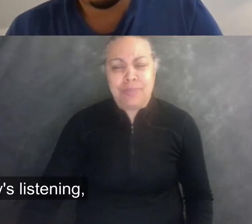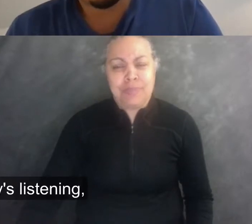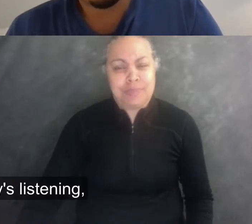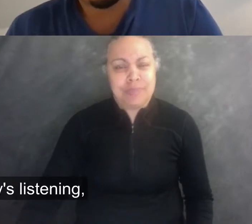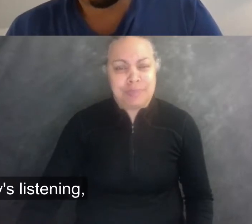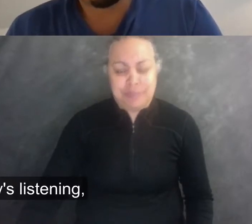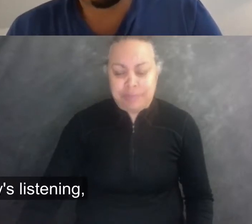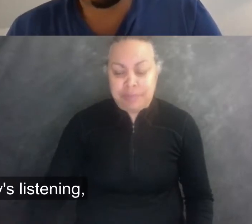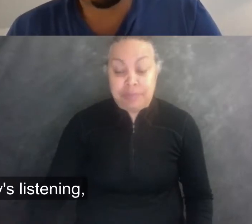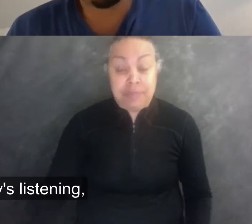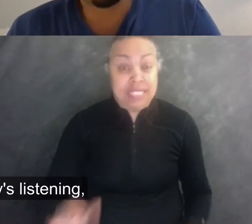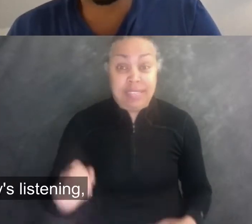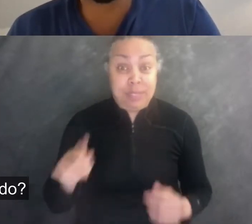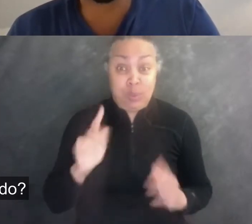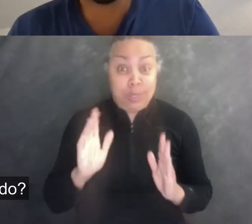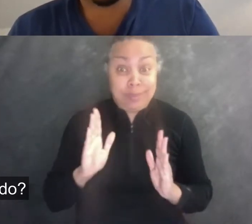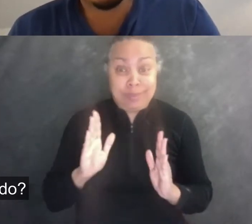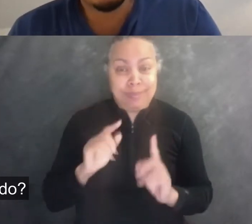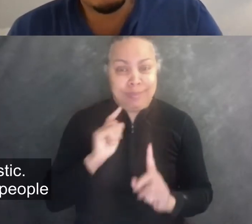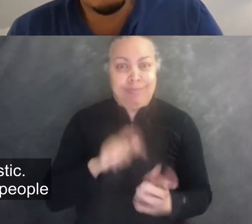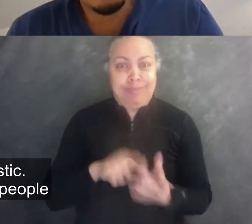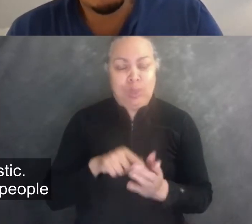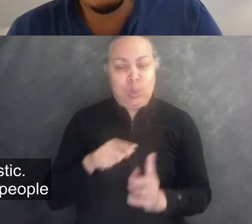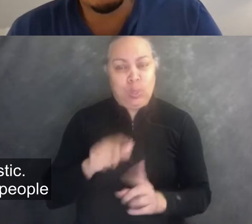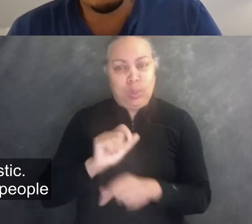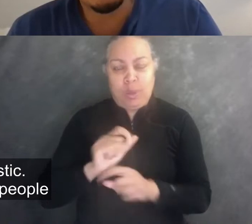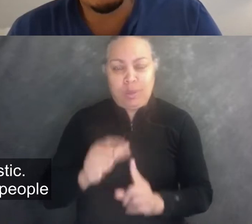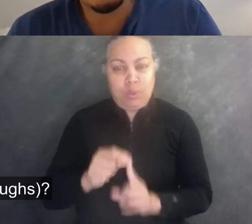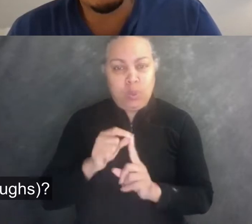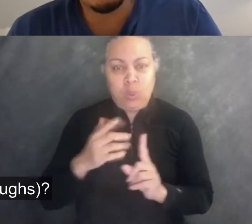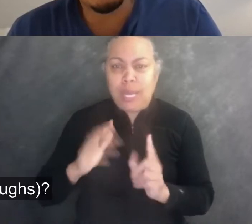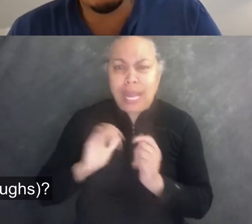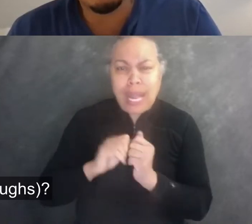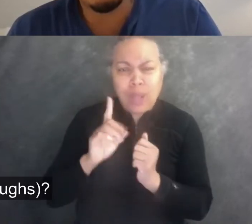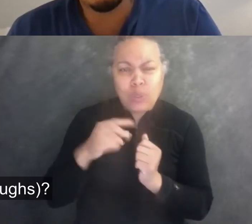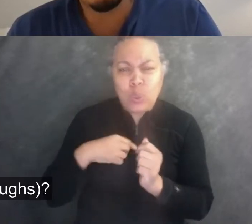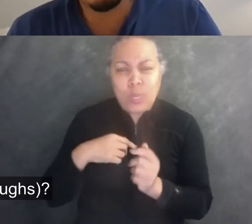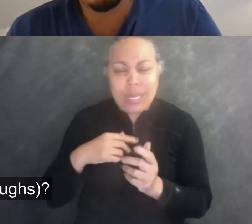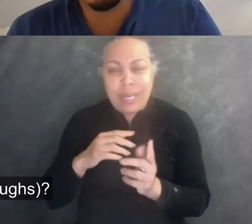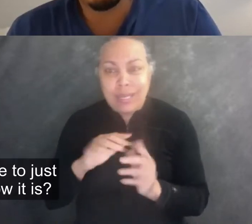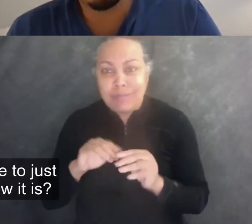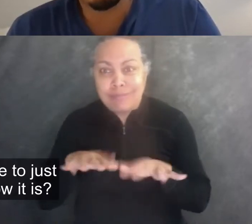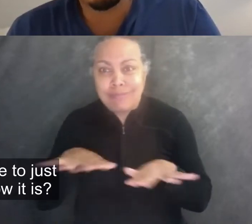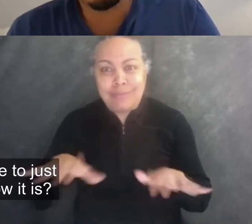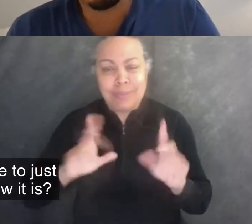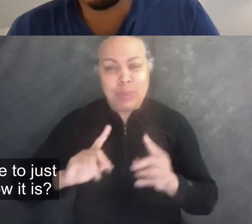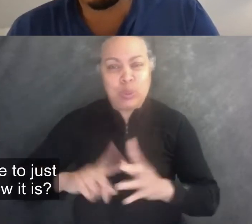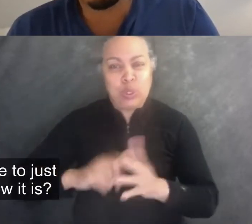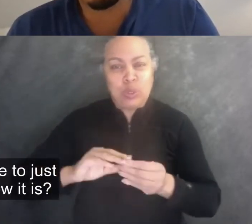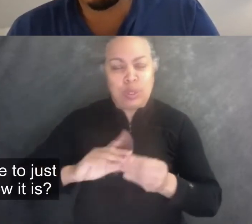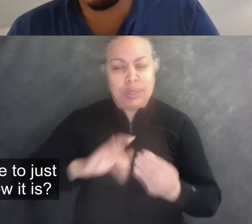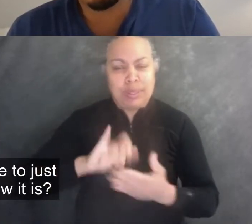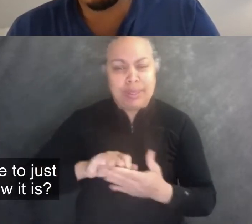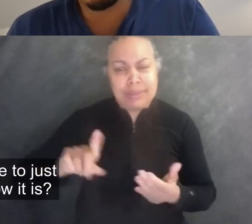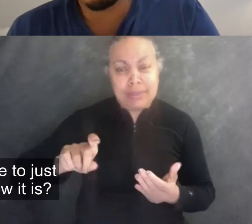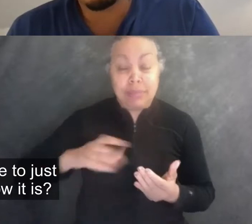Just in case anybody's listening. What do we do? Like, how do we get people to talk about it? Can we ask people